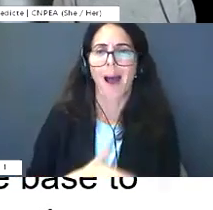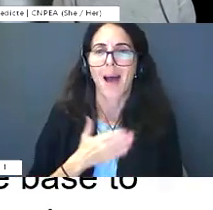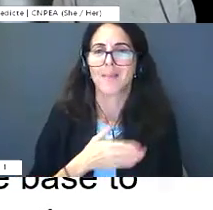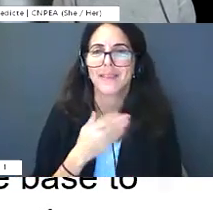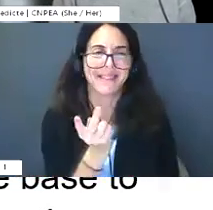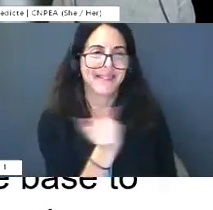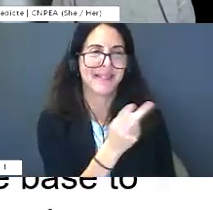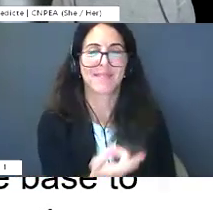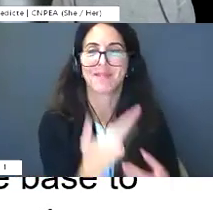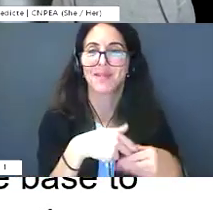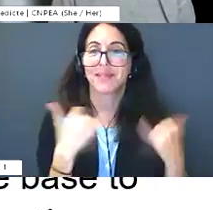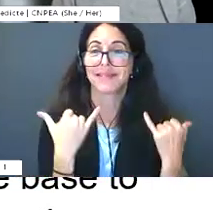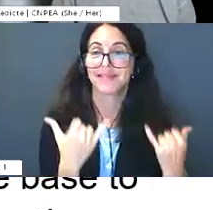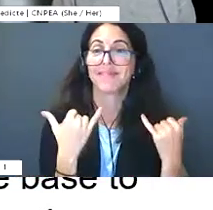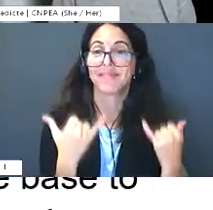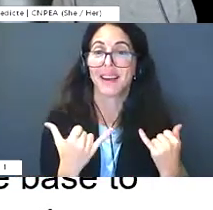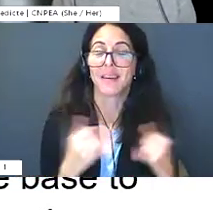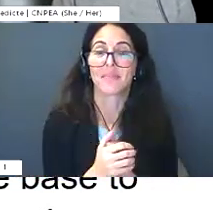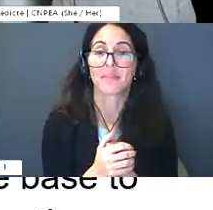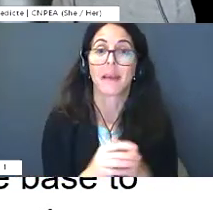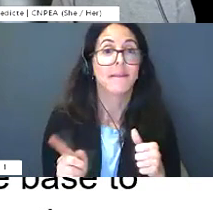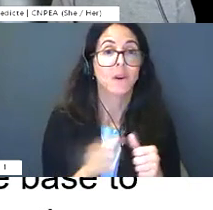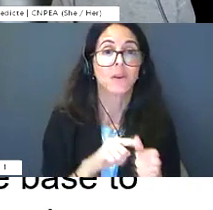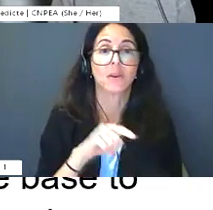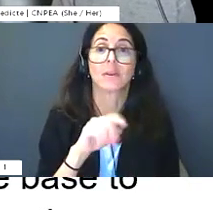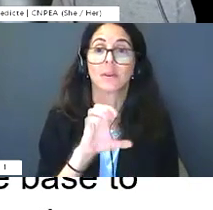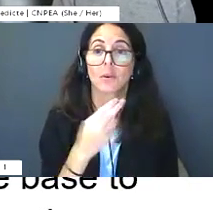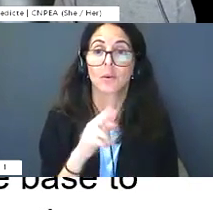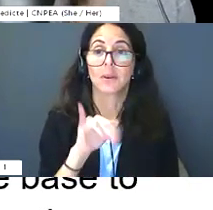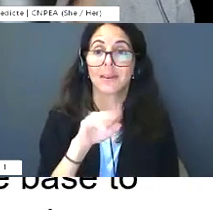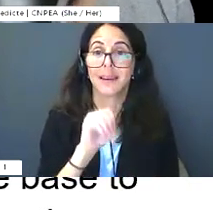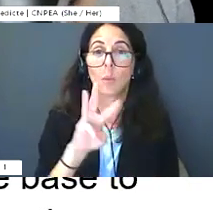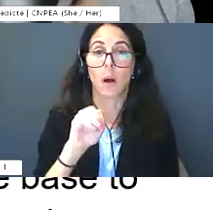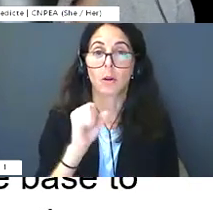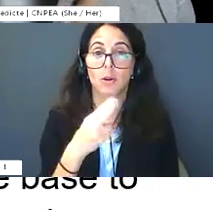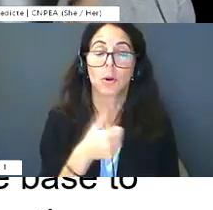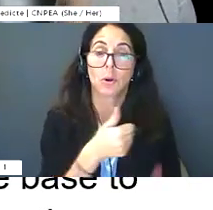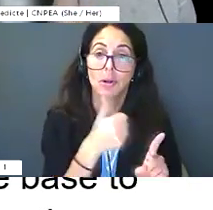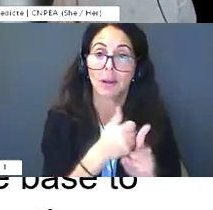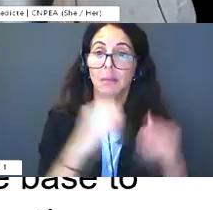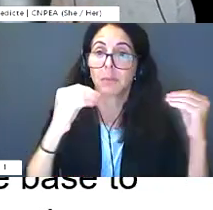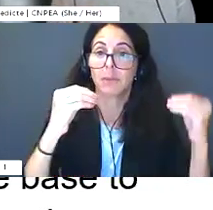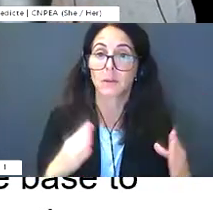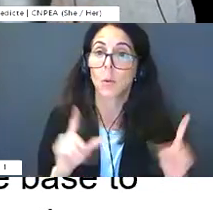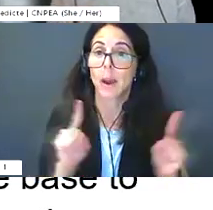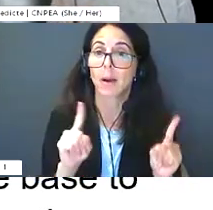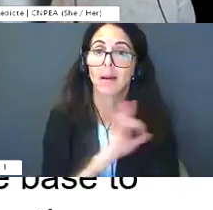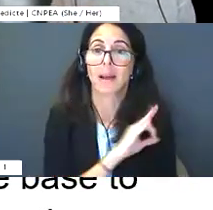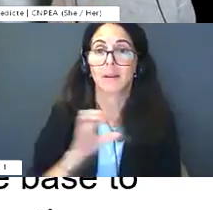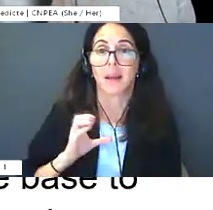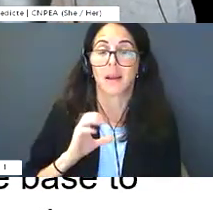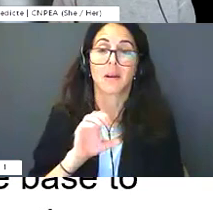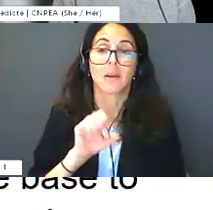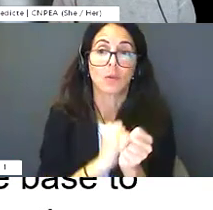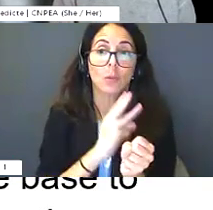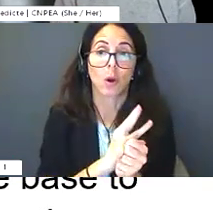them with us today. So I'd like to introduce our first speaker, which is Christine Walsh. She is a professor at the Faculty of Social Work